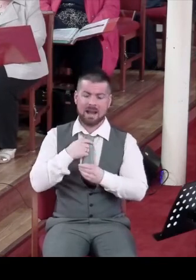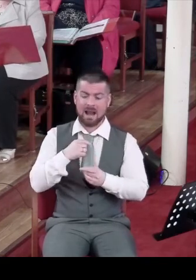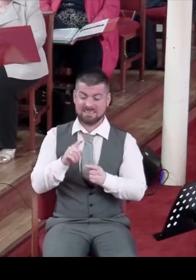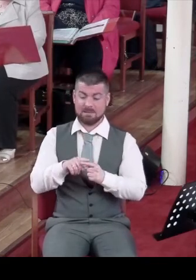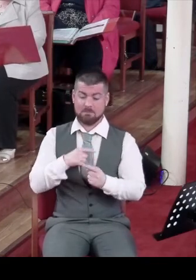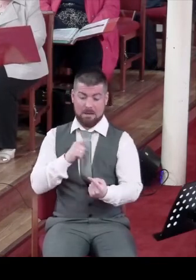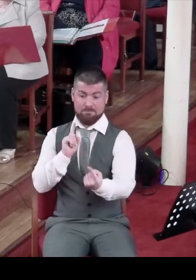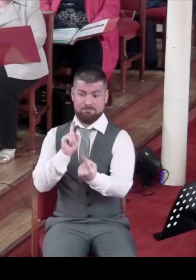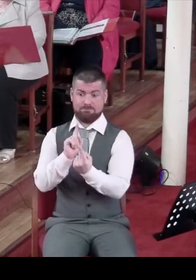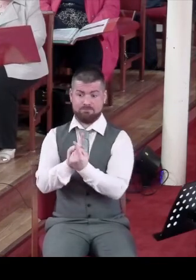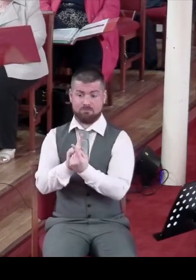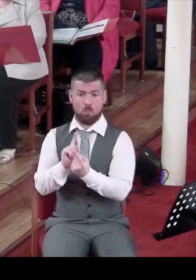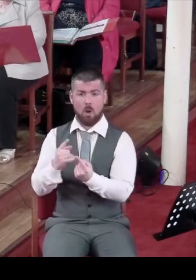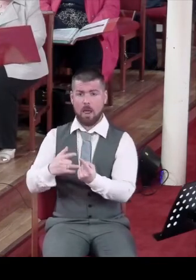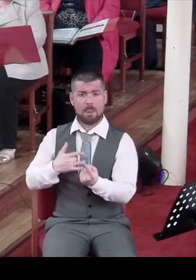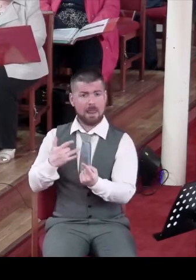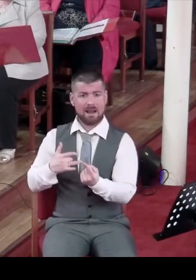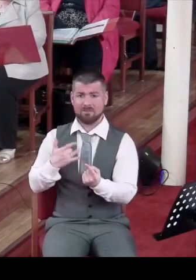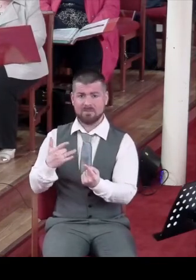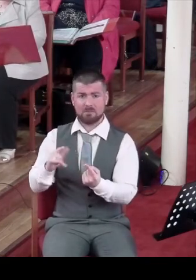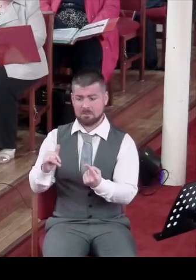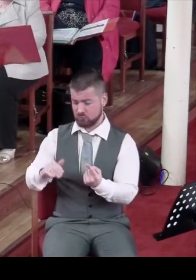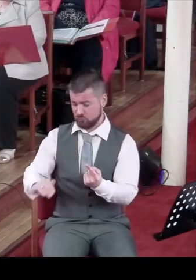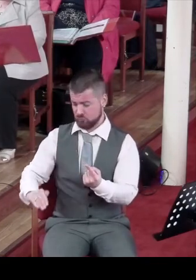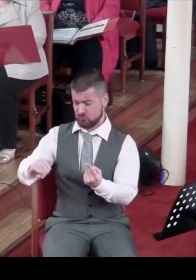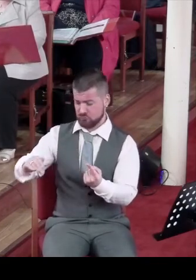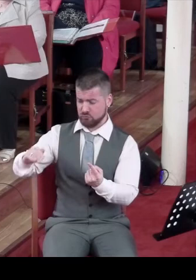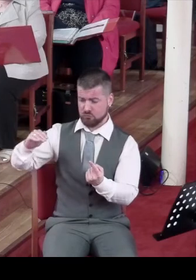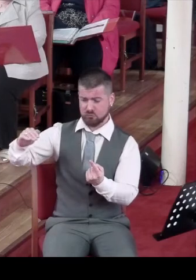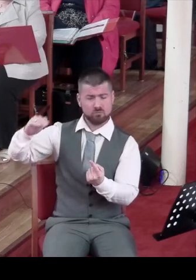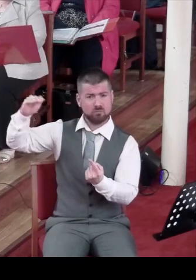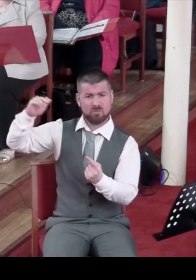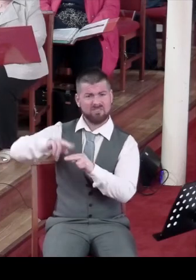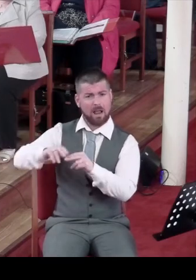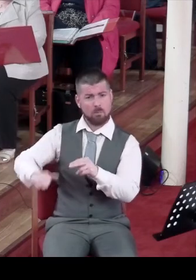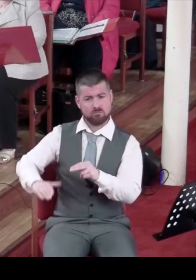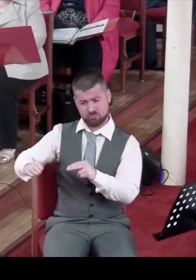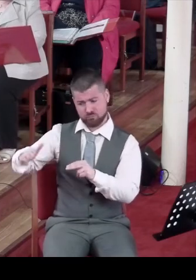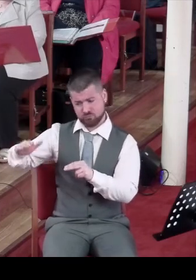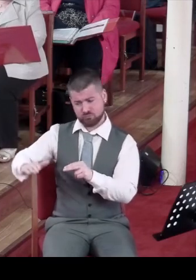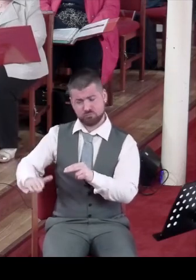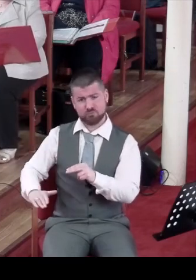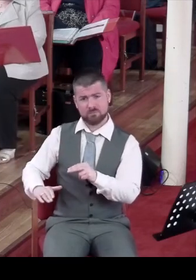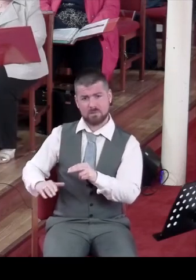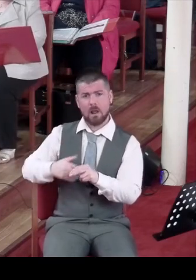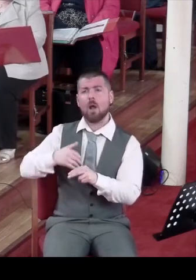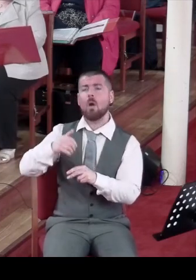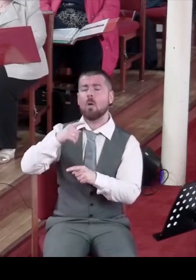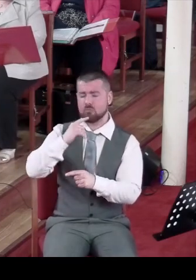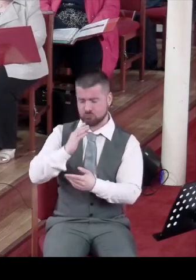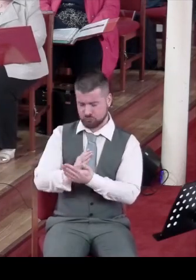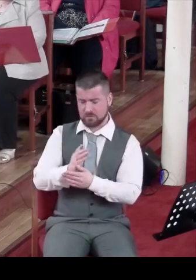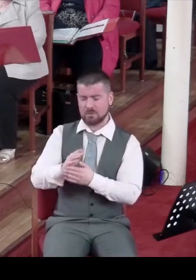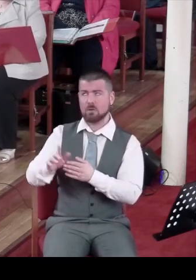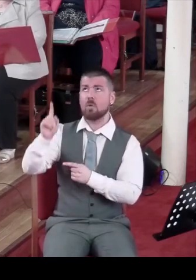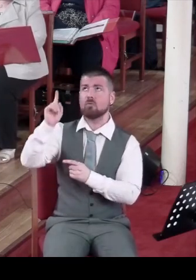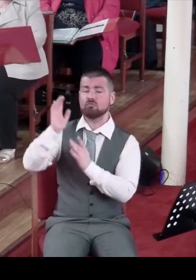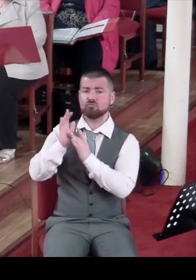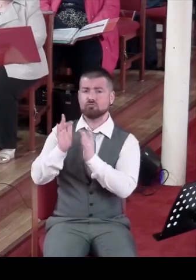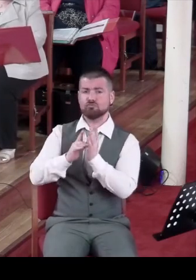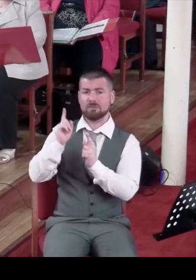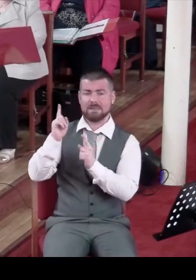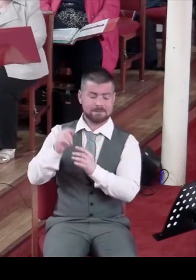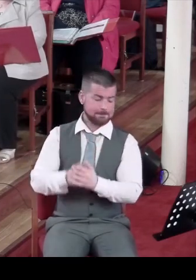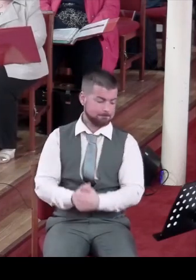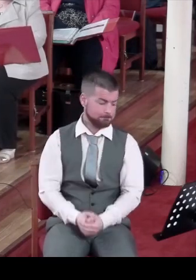life, as generations of his followers have faced so many challenges, we know that Christ is with us. So let's